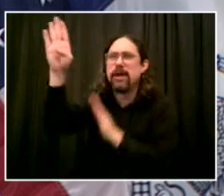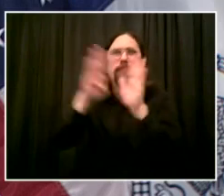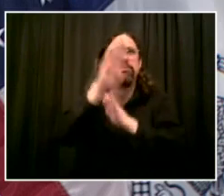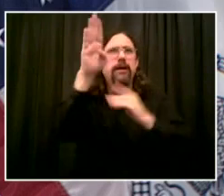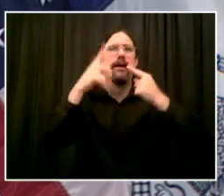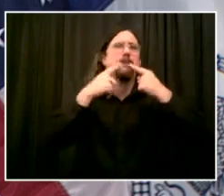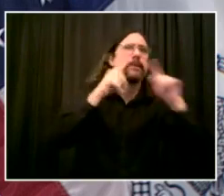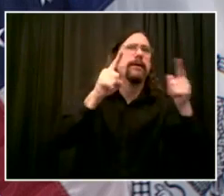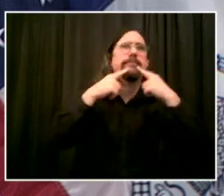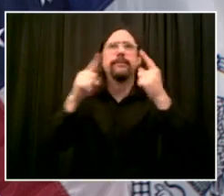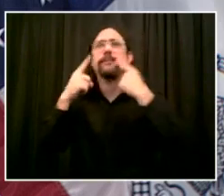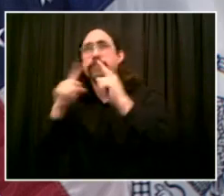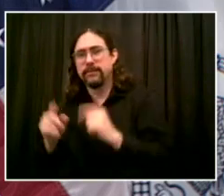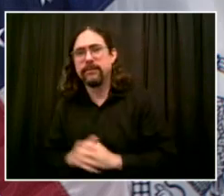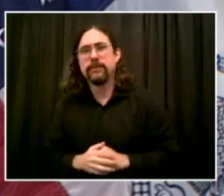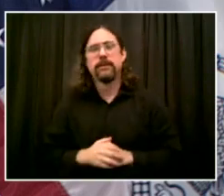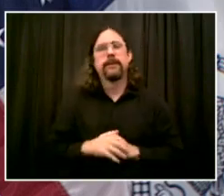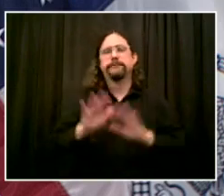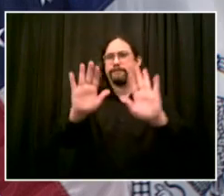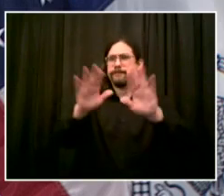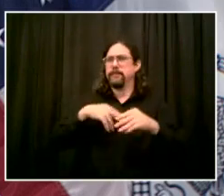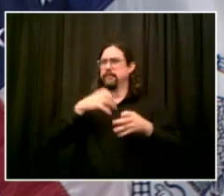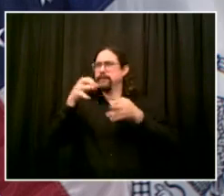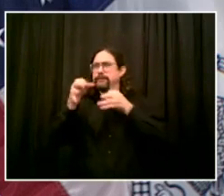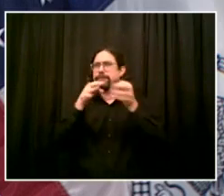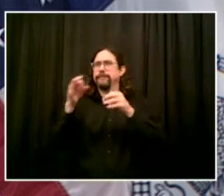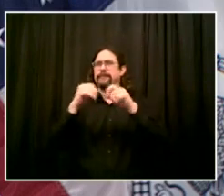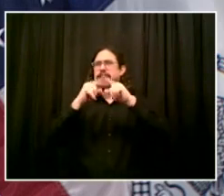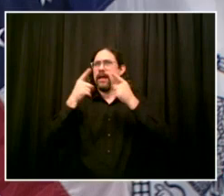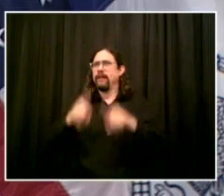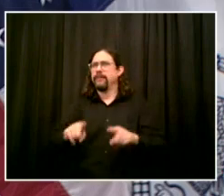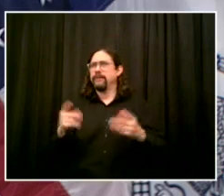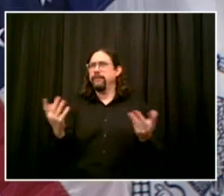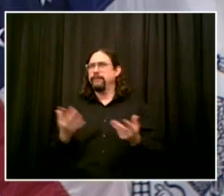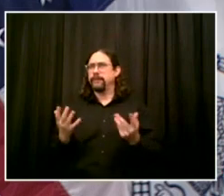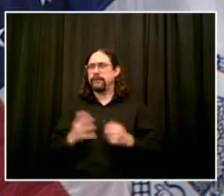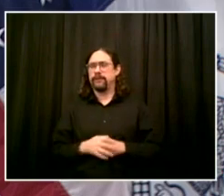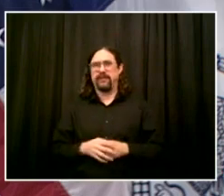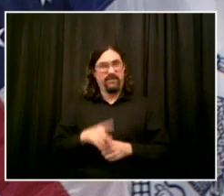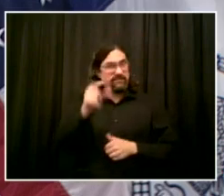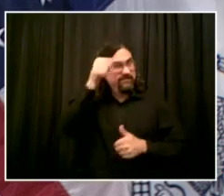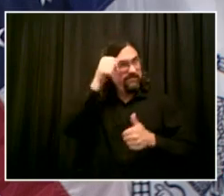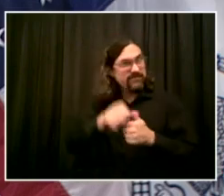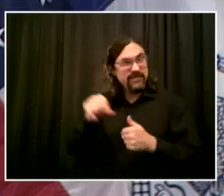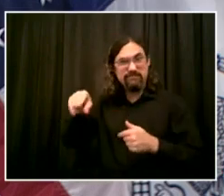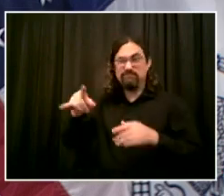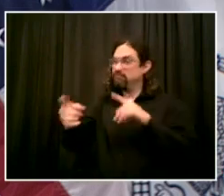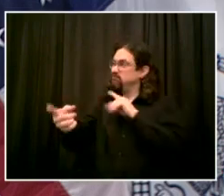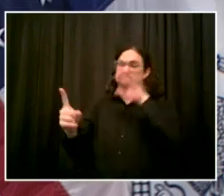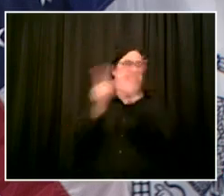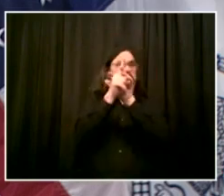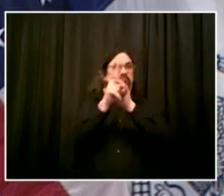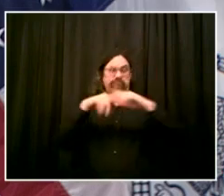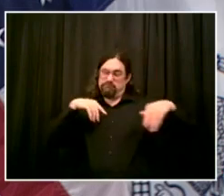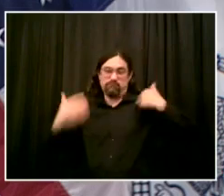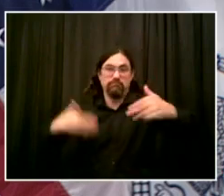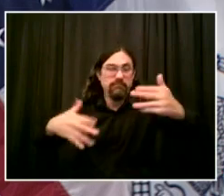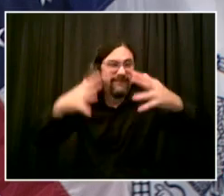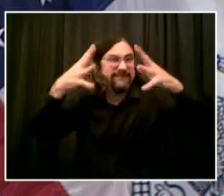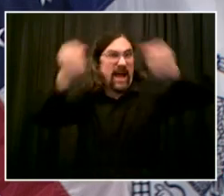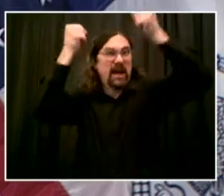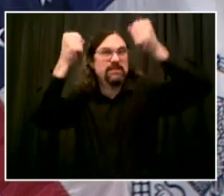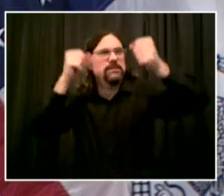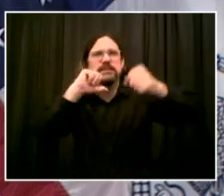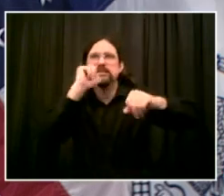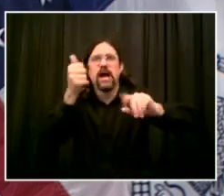of urgency, and you remember, we did something very unusual. We let people self-certify. It took like 5 minutes to do the form, and you were up and